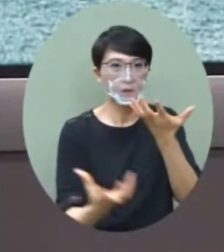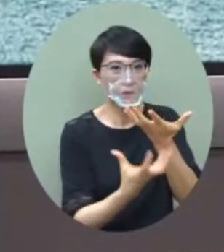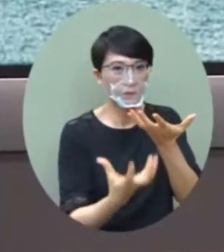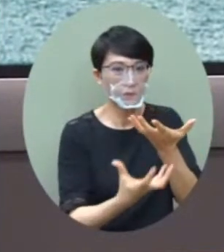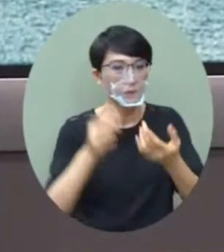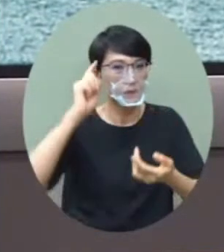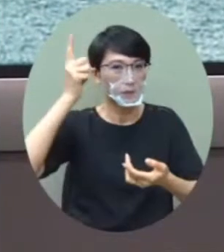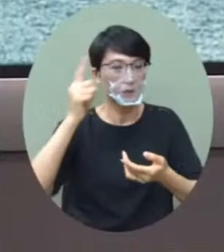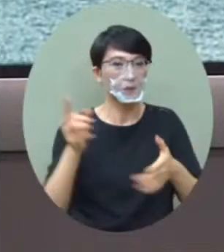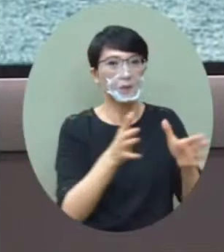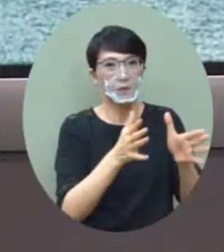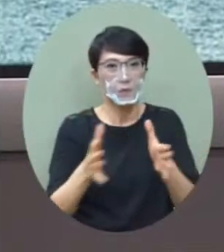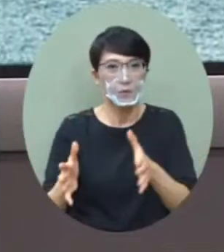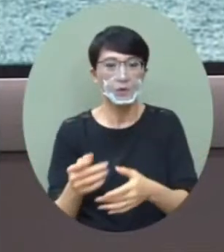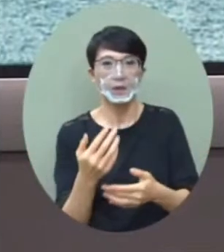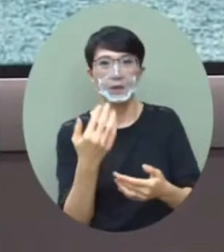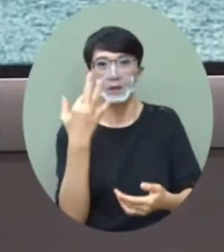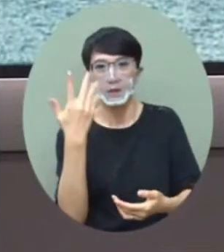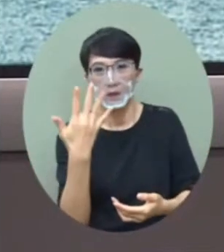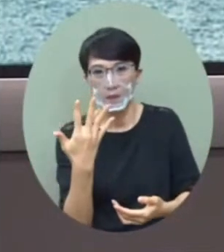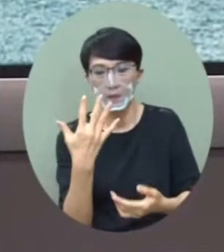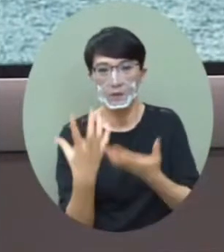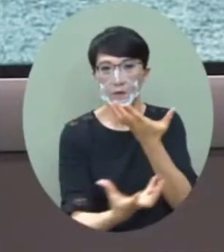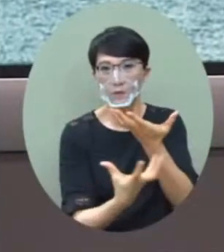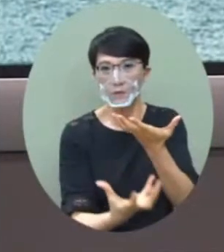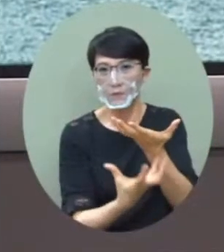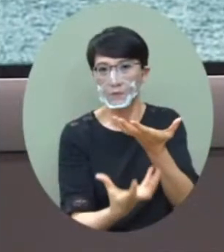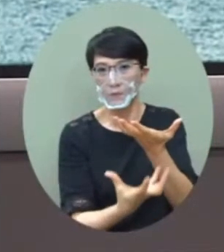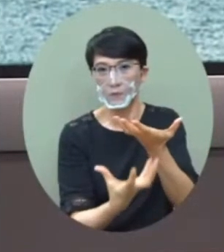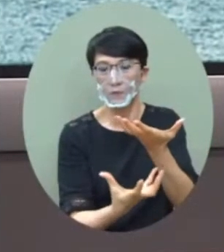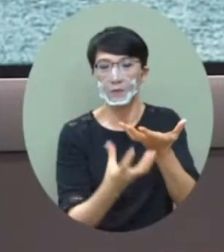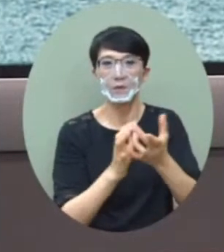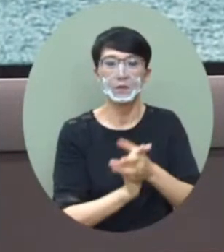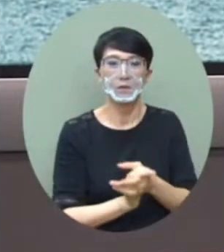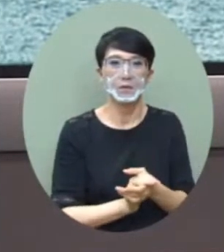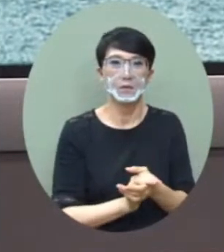of processing the paperwork,